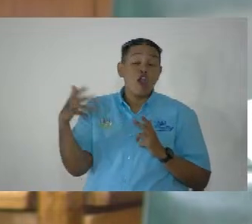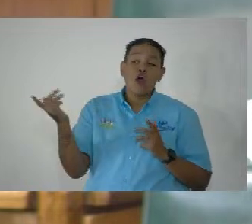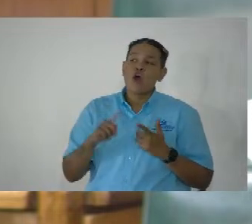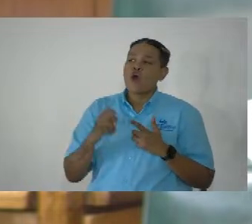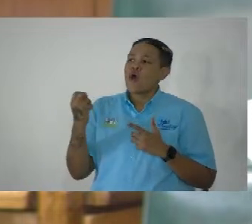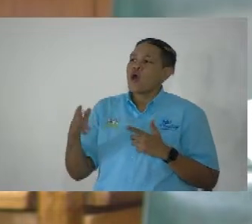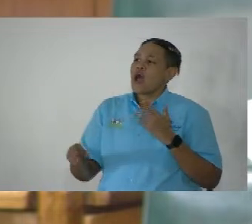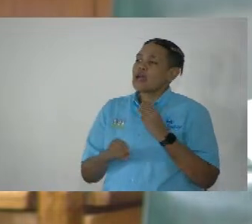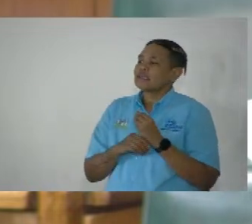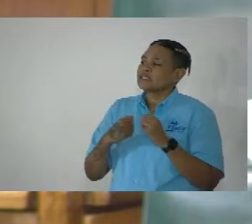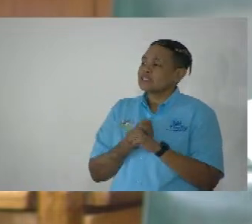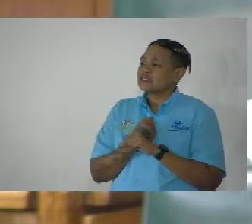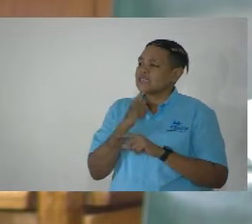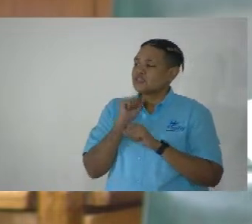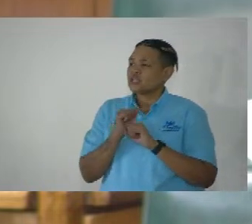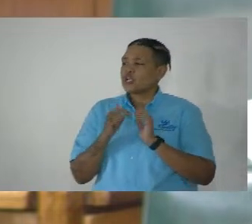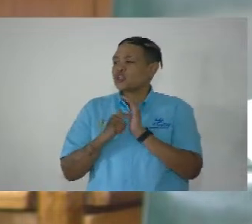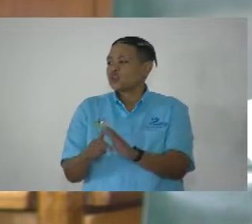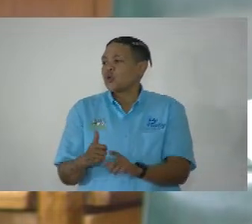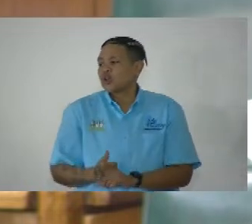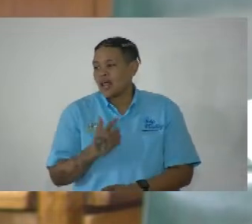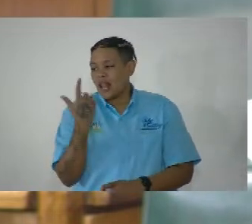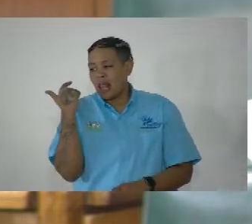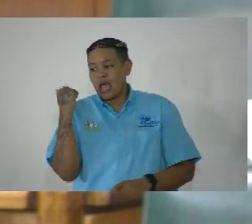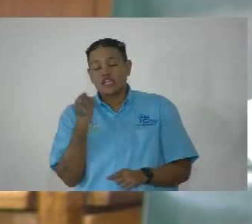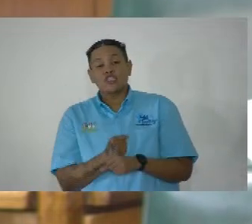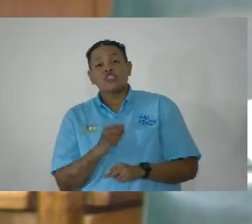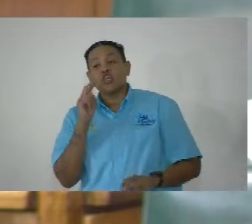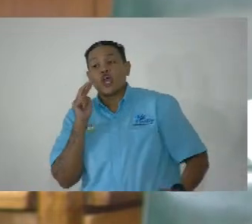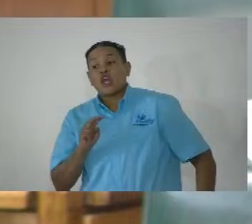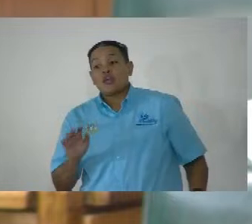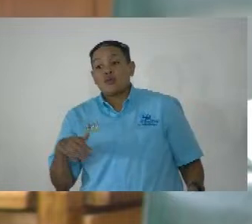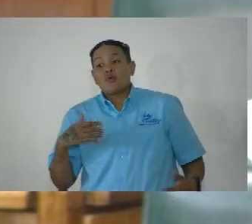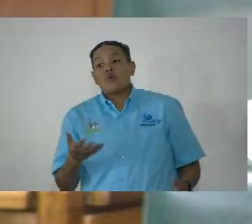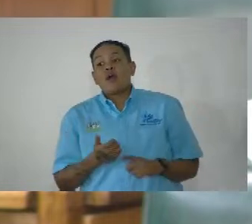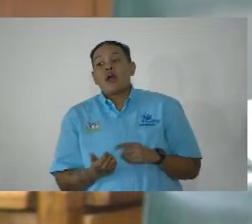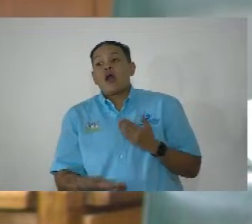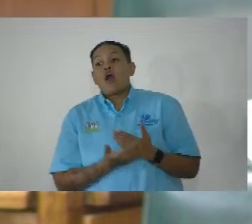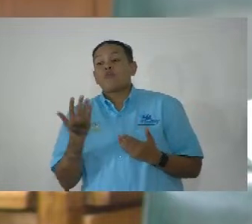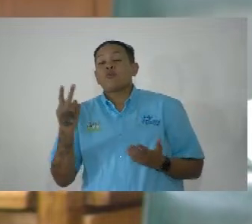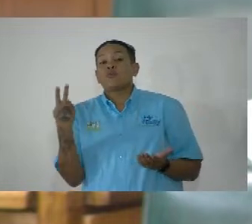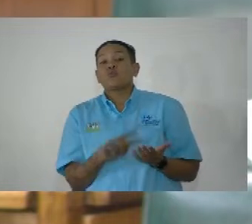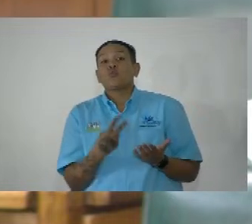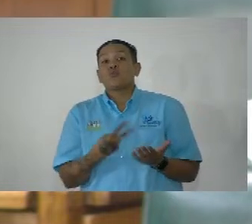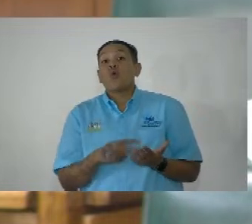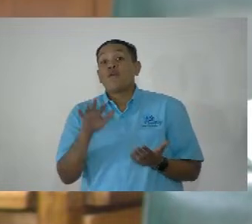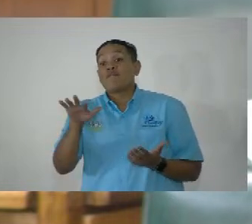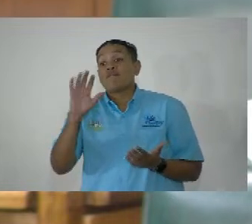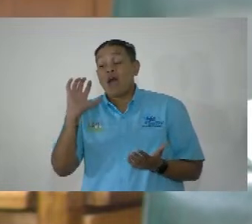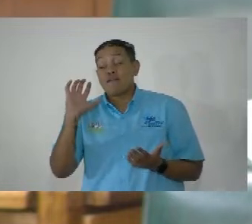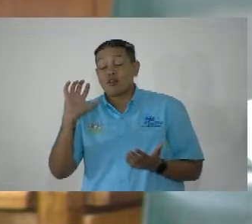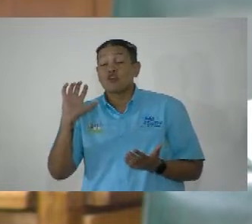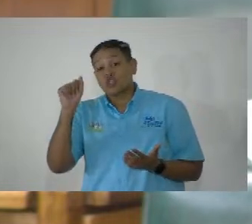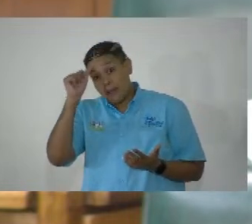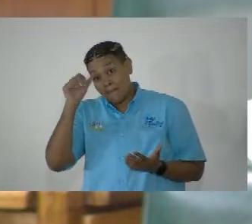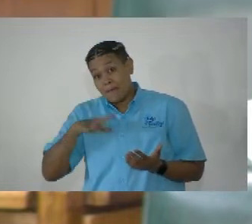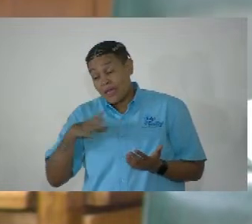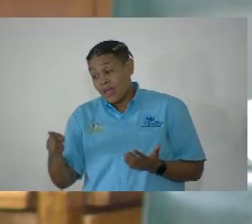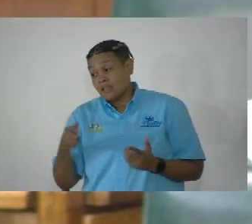also the statistics showed that last year, Madam Speaker, nearly 2,500